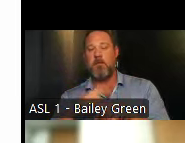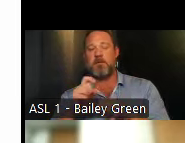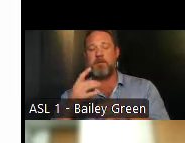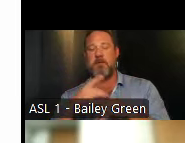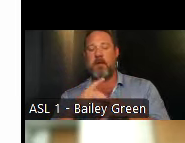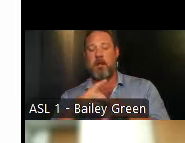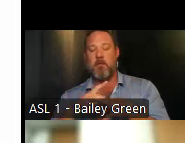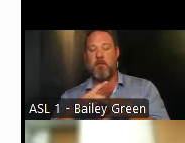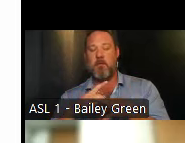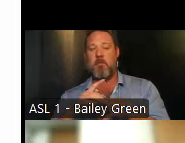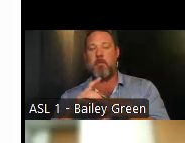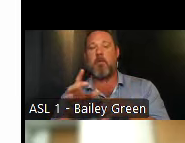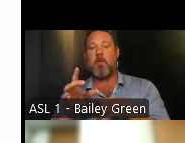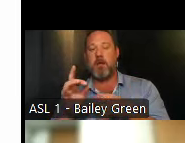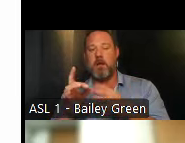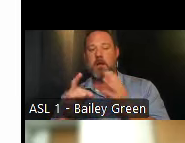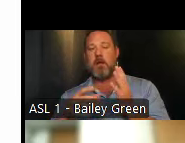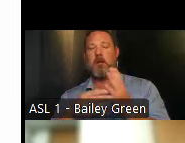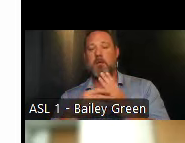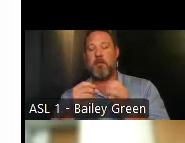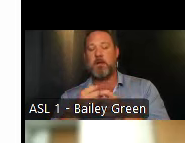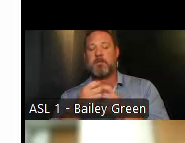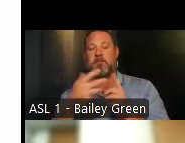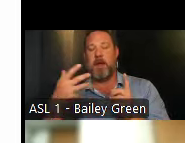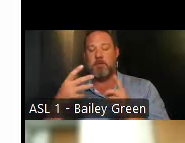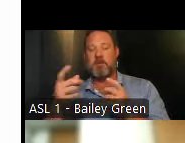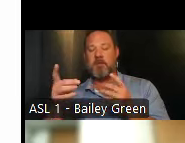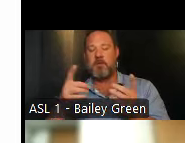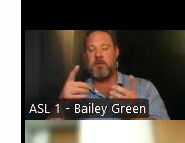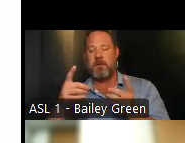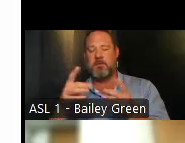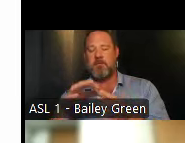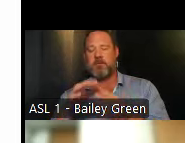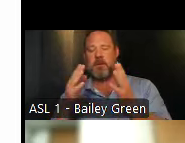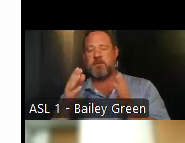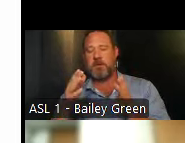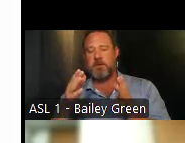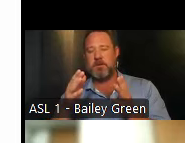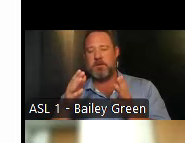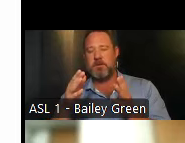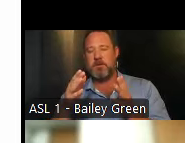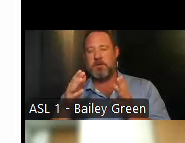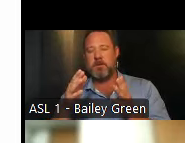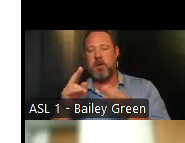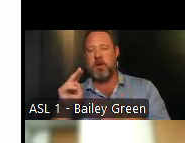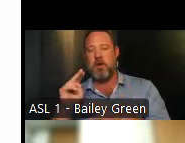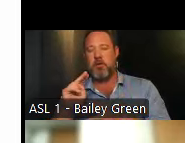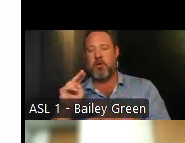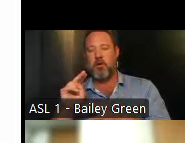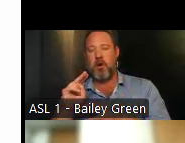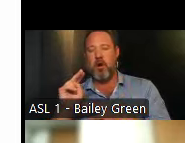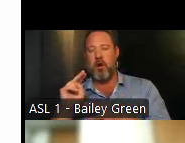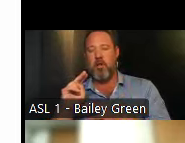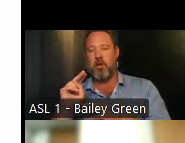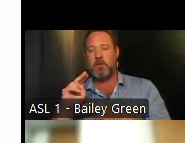available. They did take amendments that removed an expansion of the definition of specialists. Neurologists, however, were in